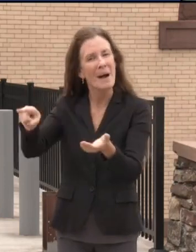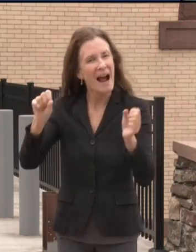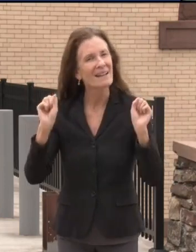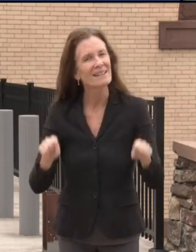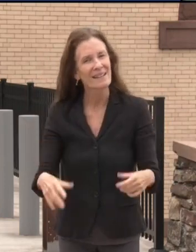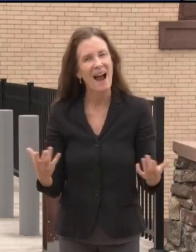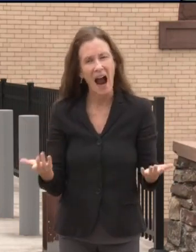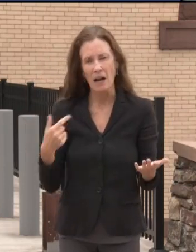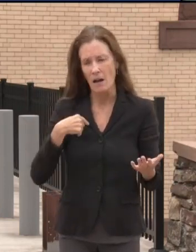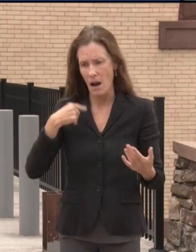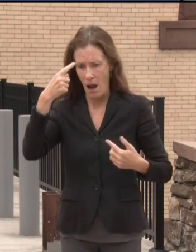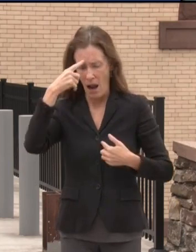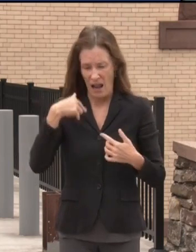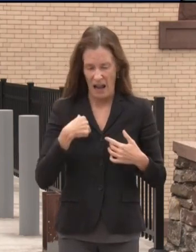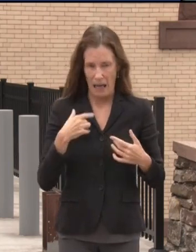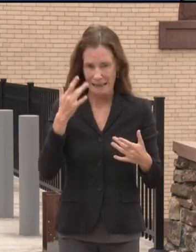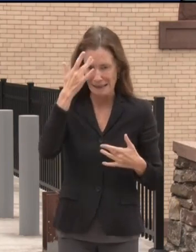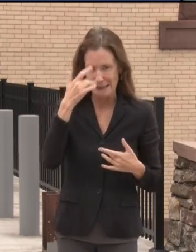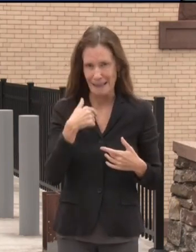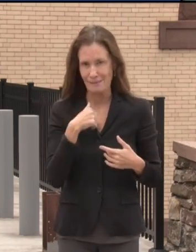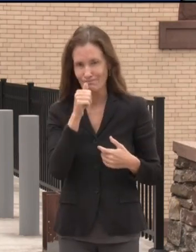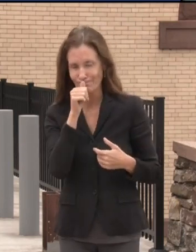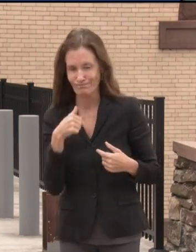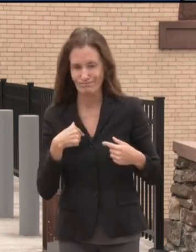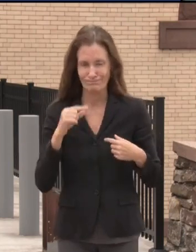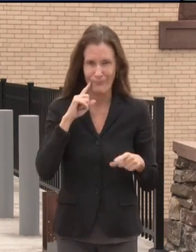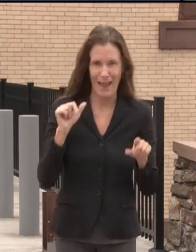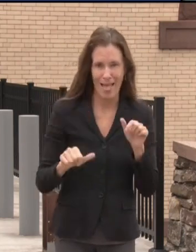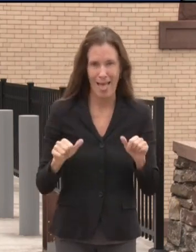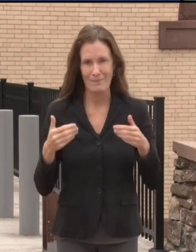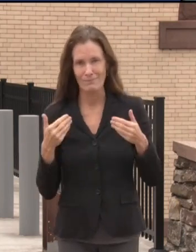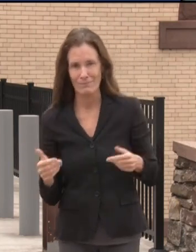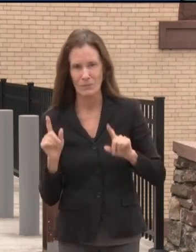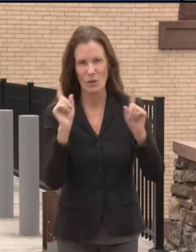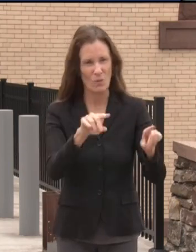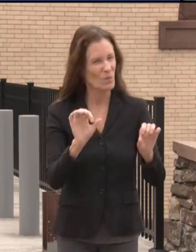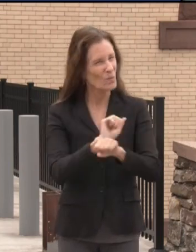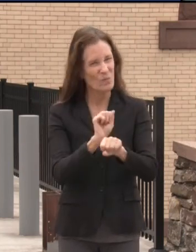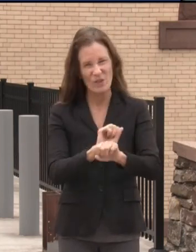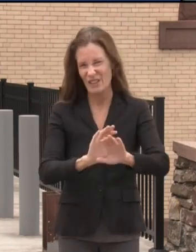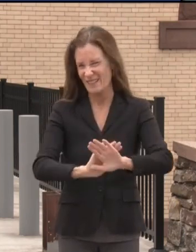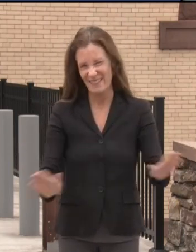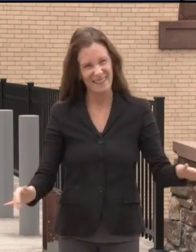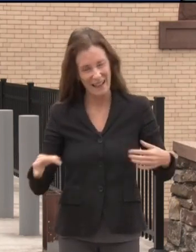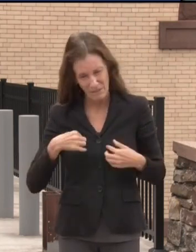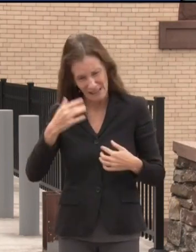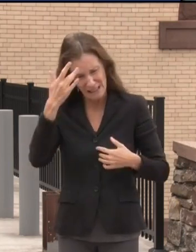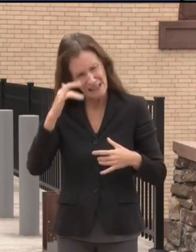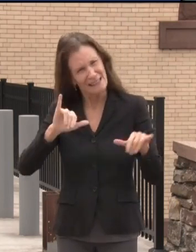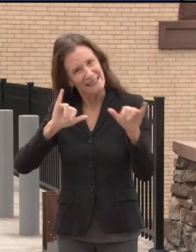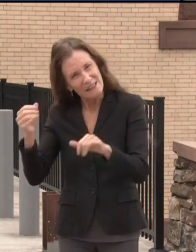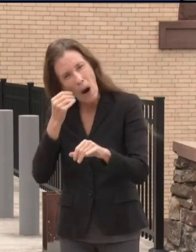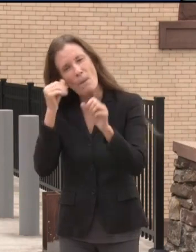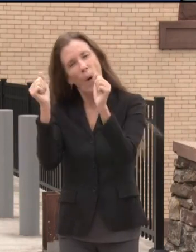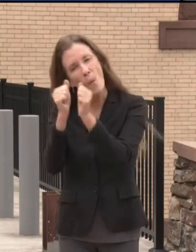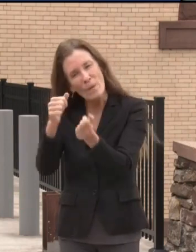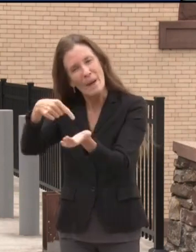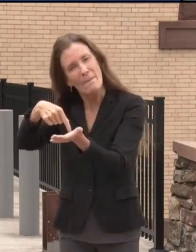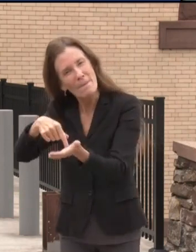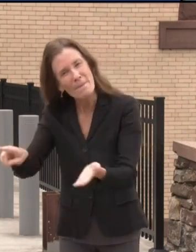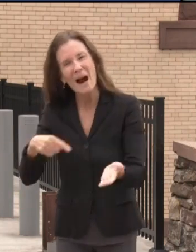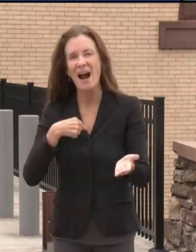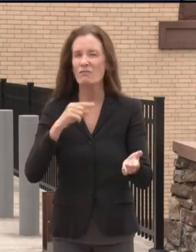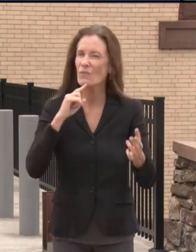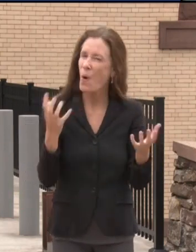for the legislature to fix this problem that has been exposed during this pandemic. Again, many businesses like Dave's